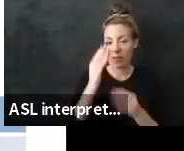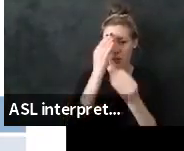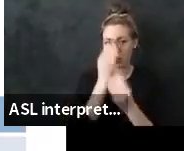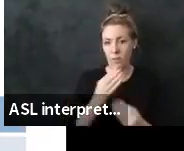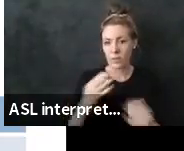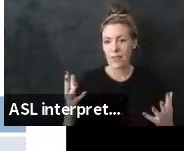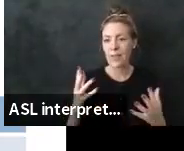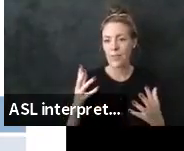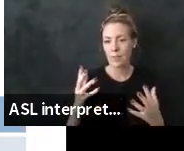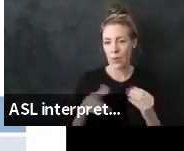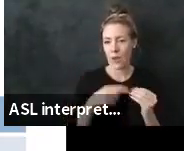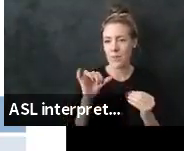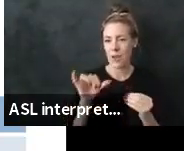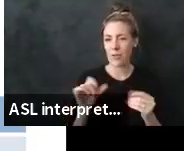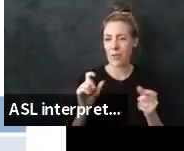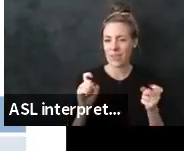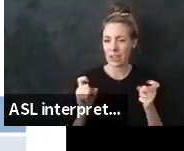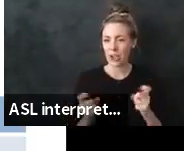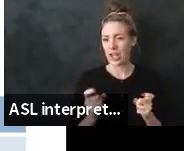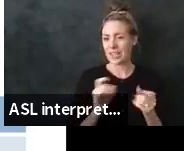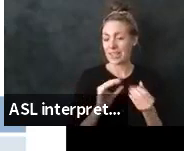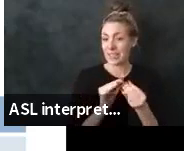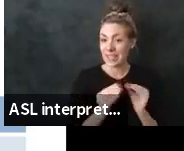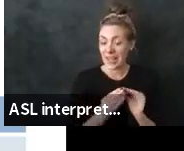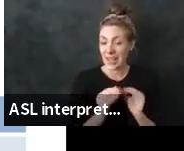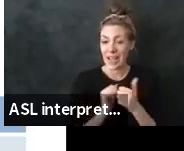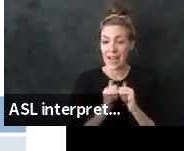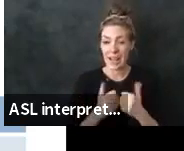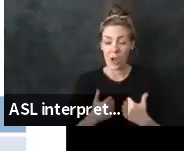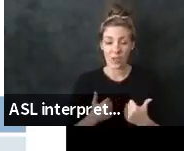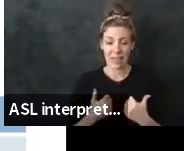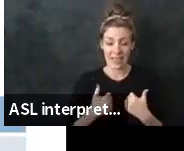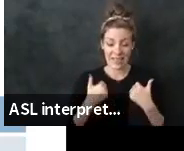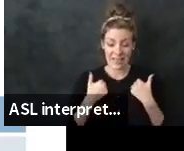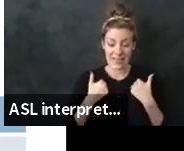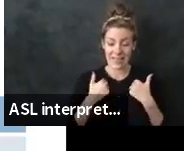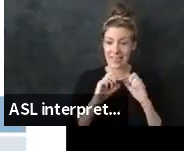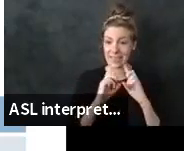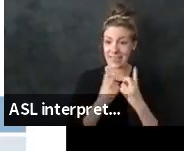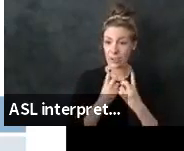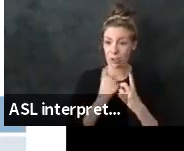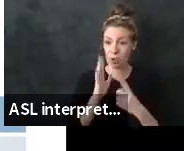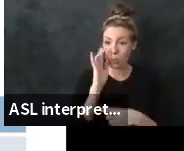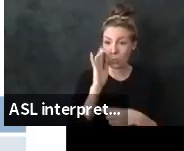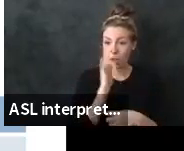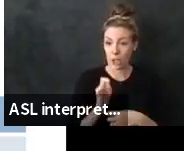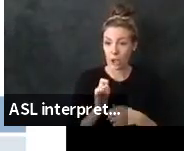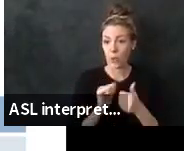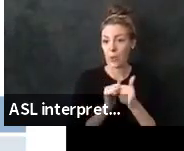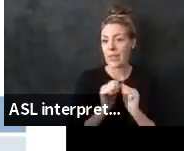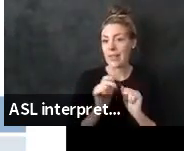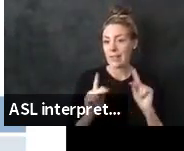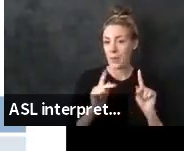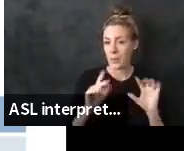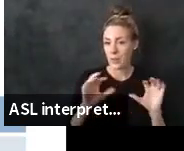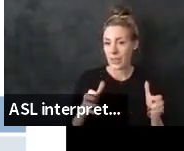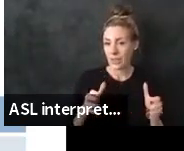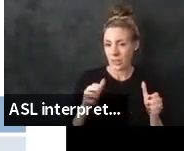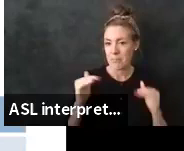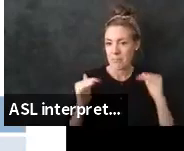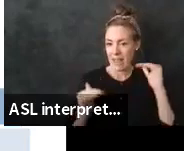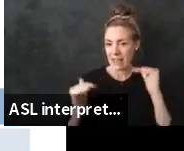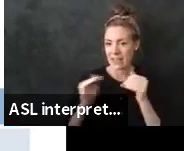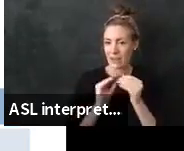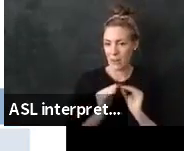official prisoner adjusted data and how the existing districts look as far as population balance.